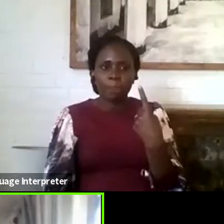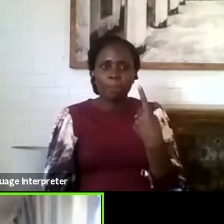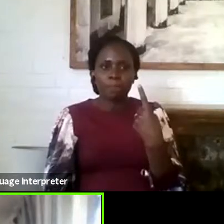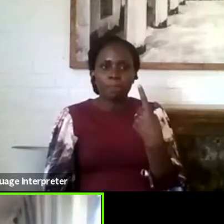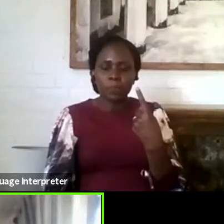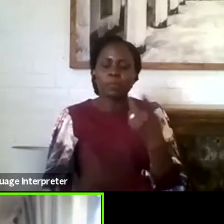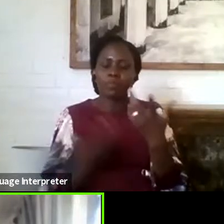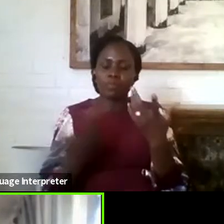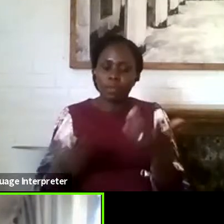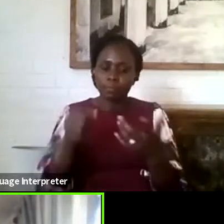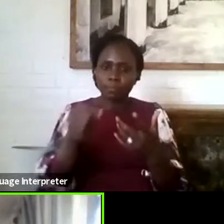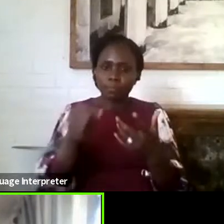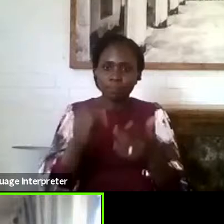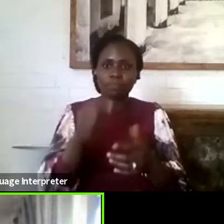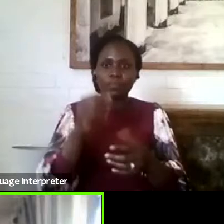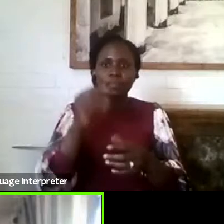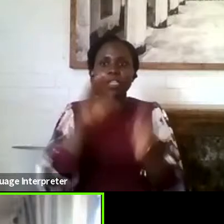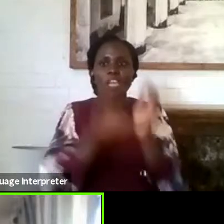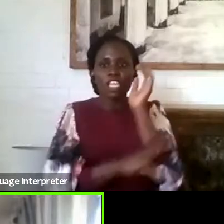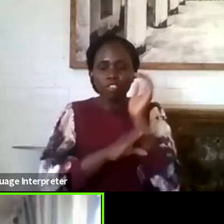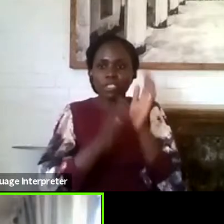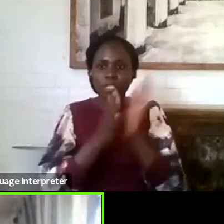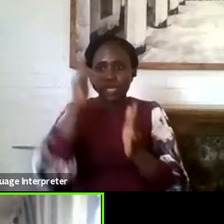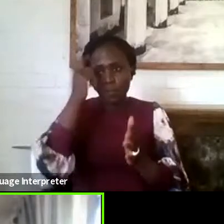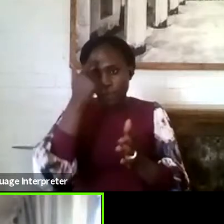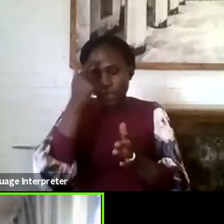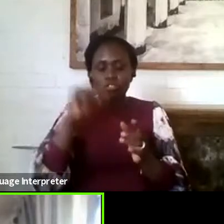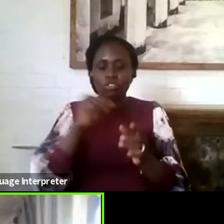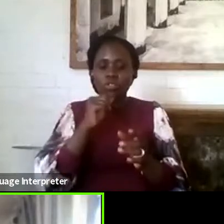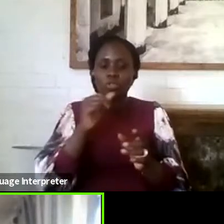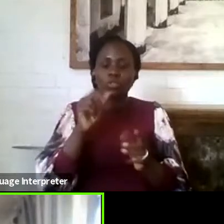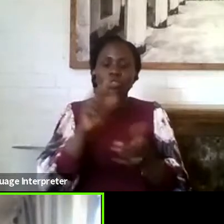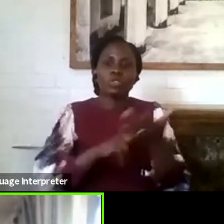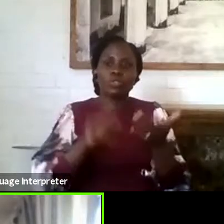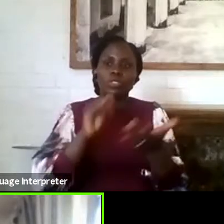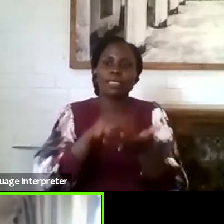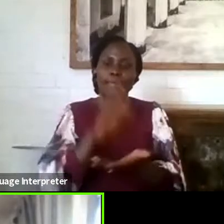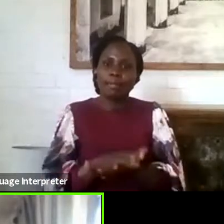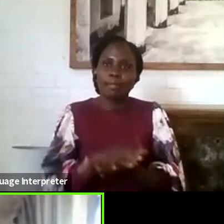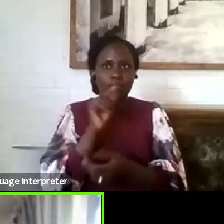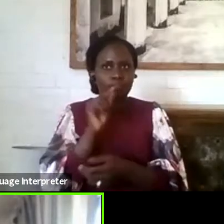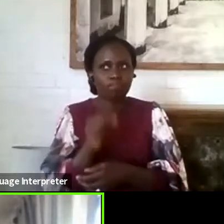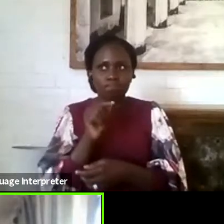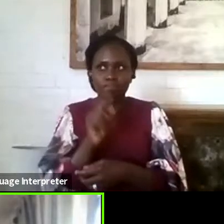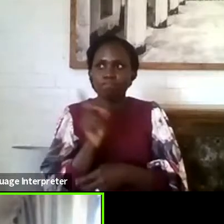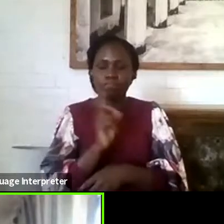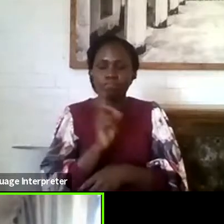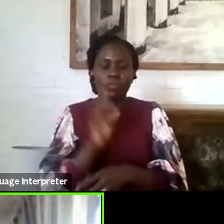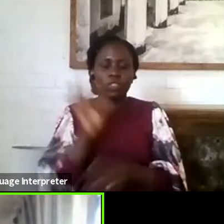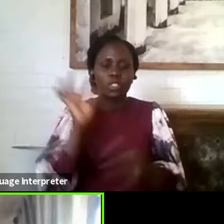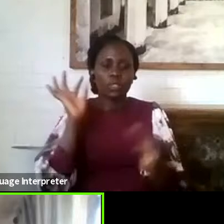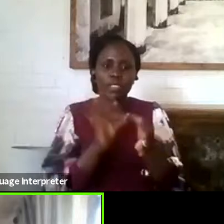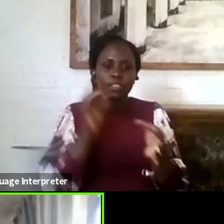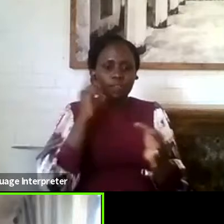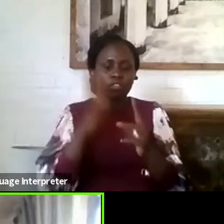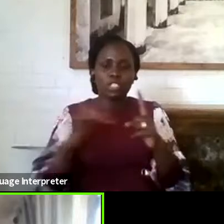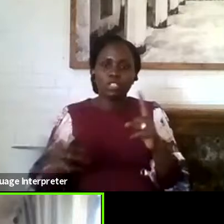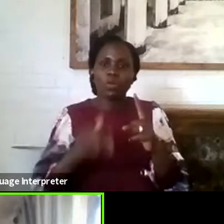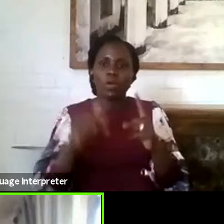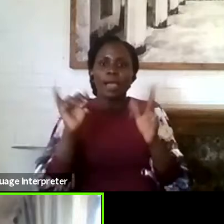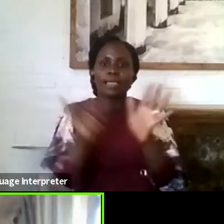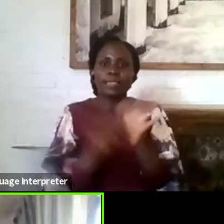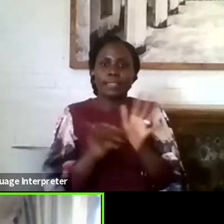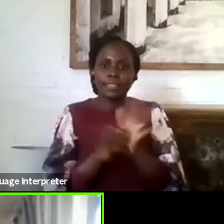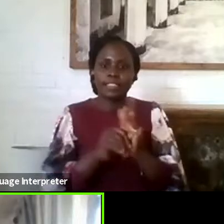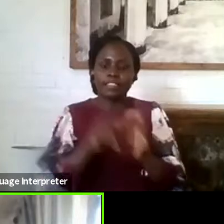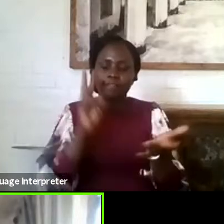Countries and governments should not use the data a person provides specifically for digital identity verification for